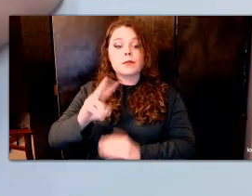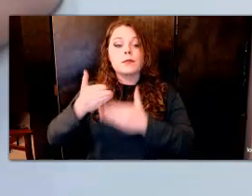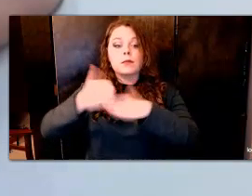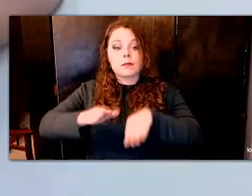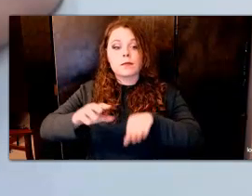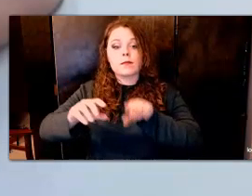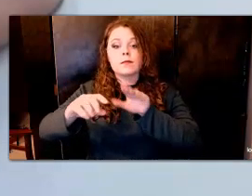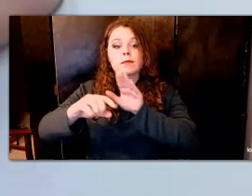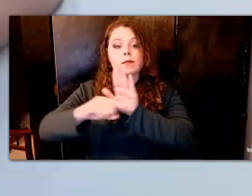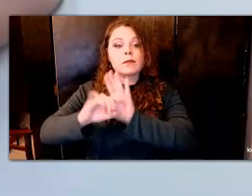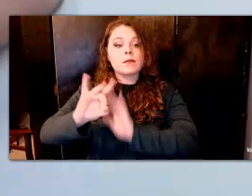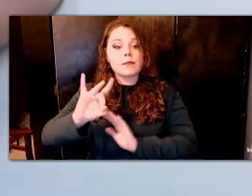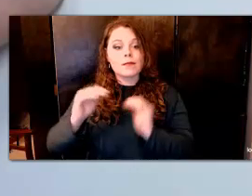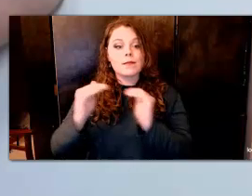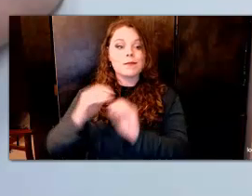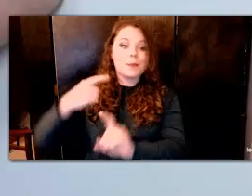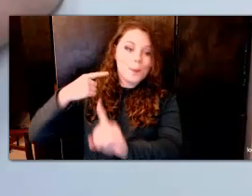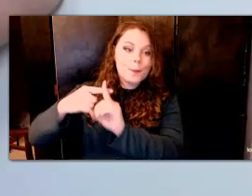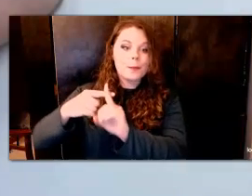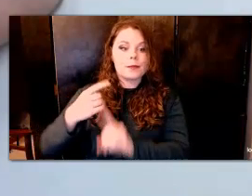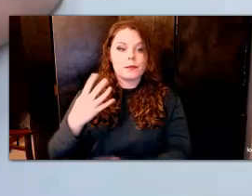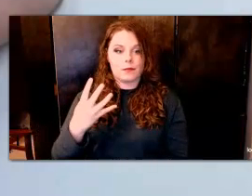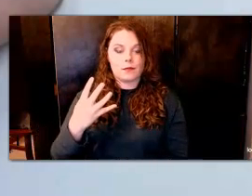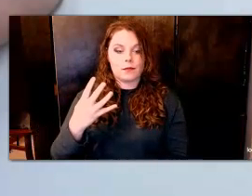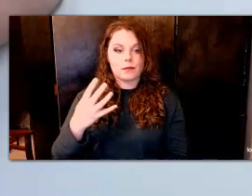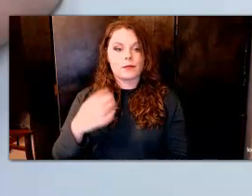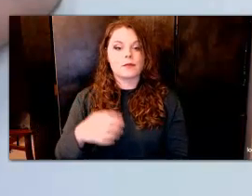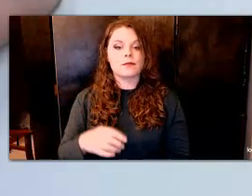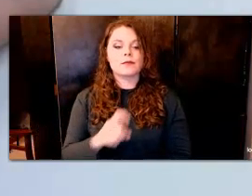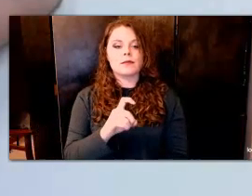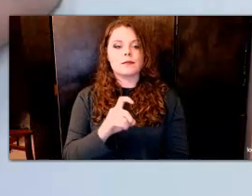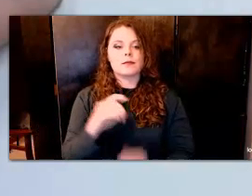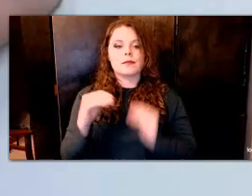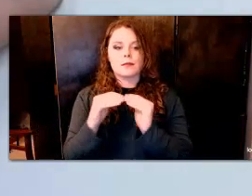4. So x equals 4.